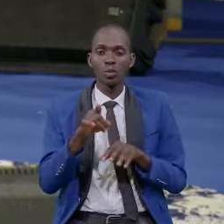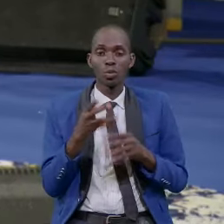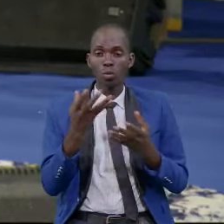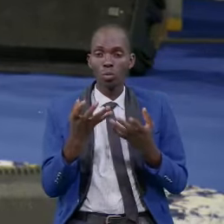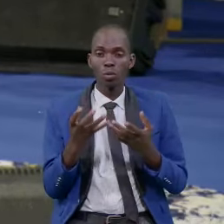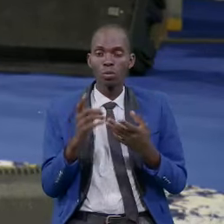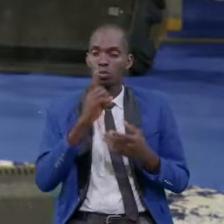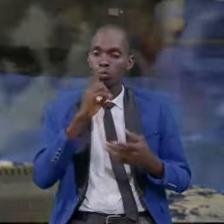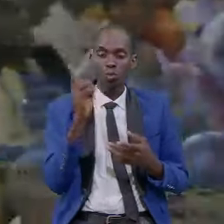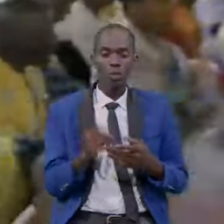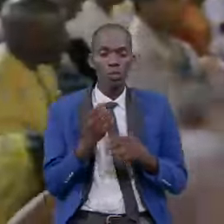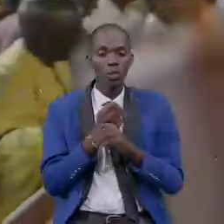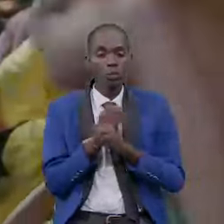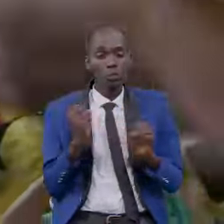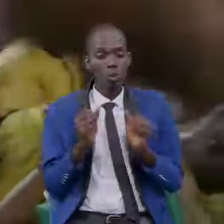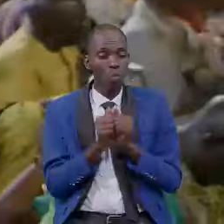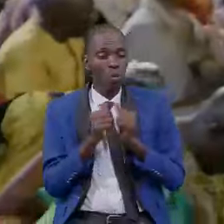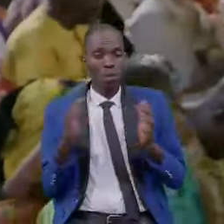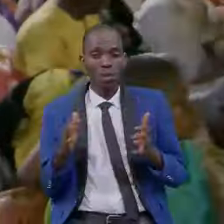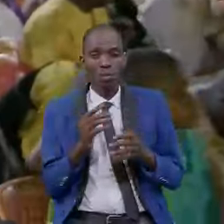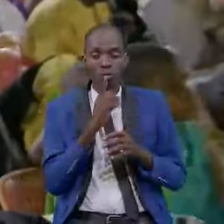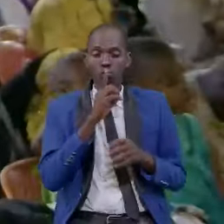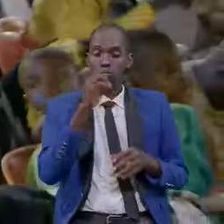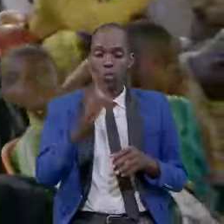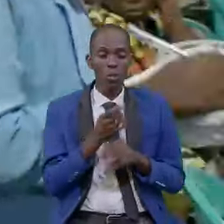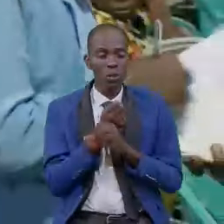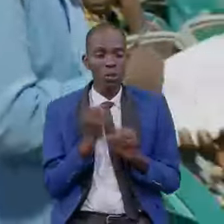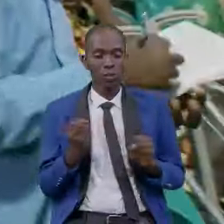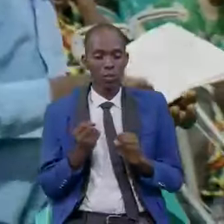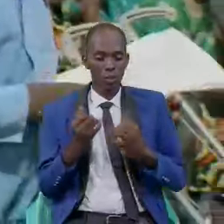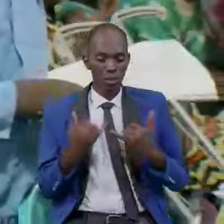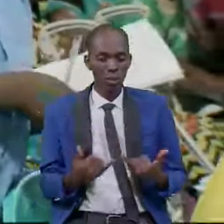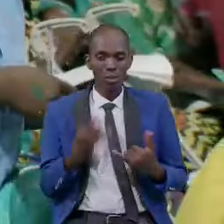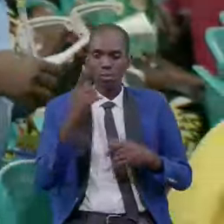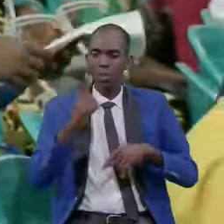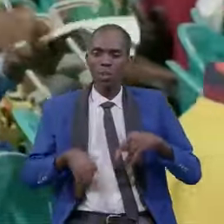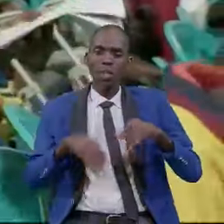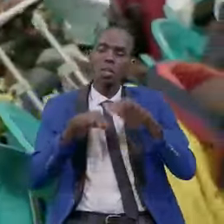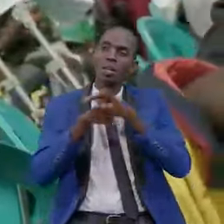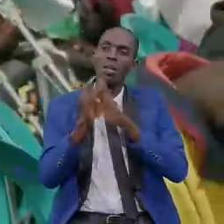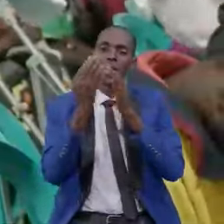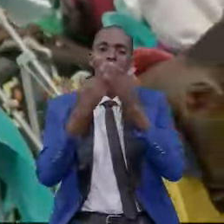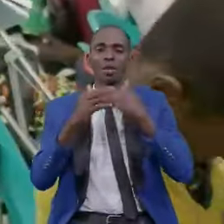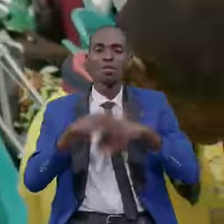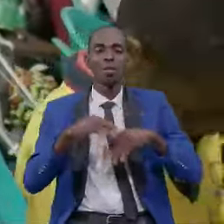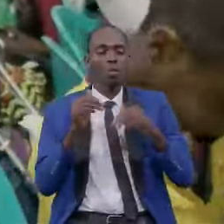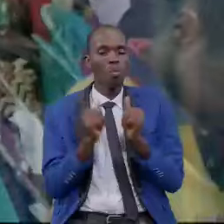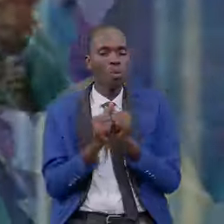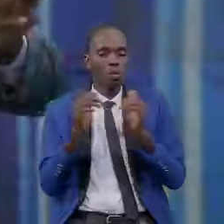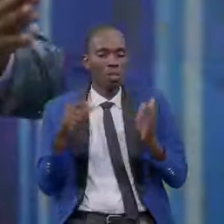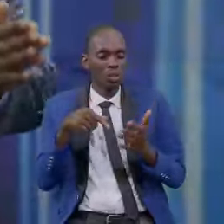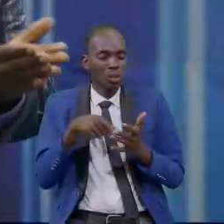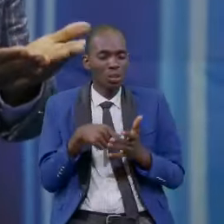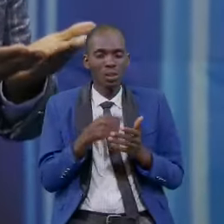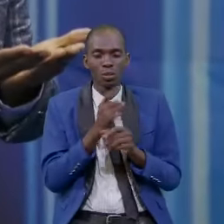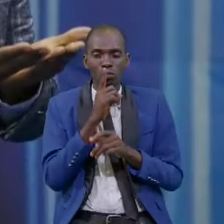salvation. Without this salvation, we cannot get to heaven. Without this salvation, we'll perish forever and ever. But